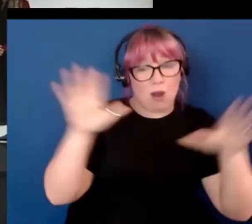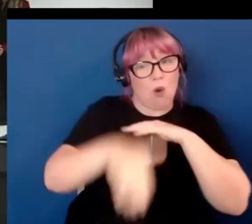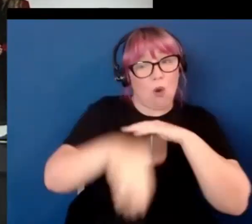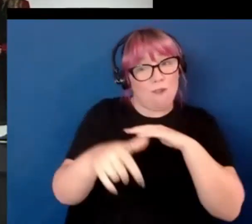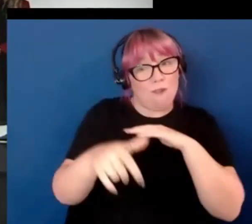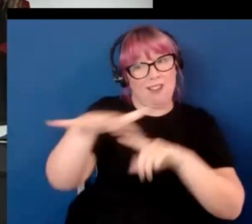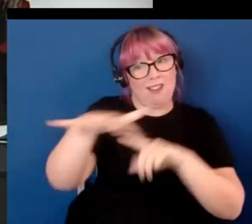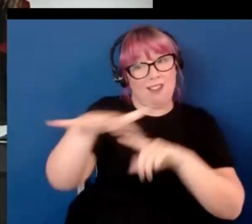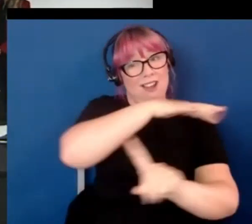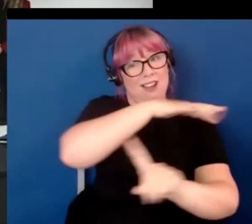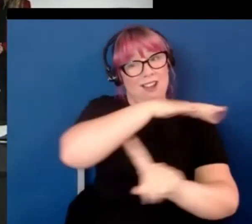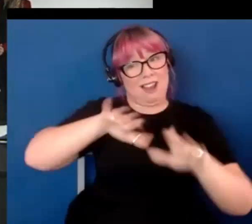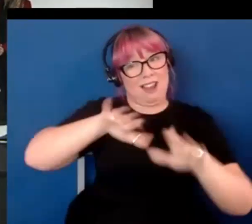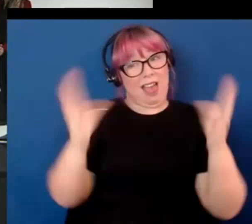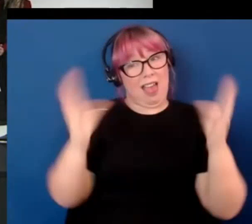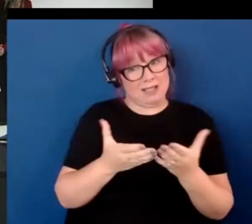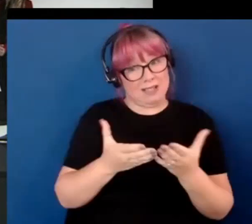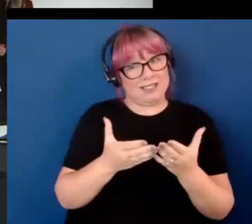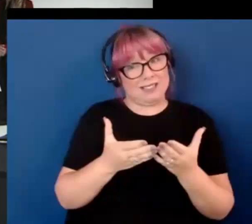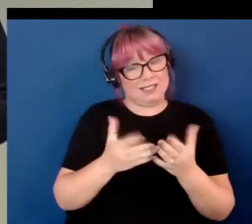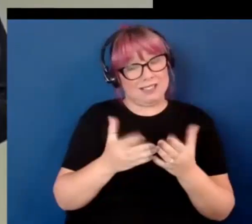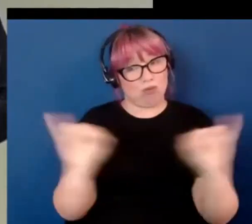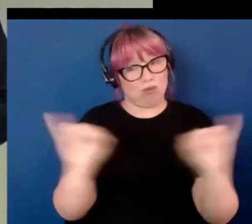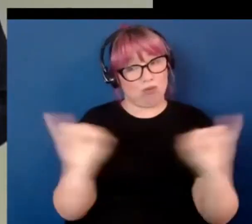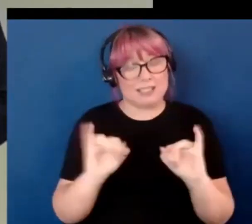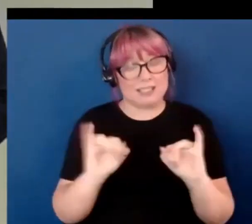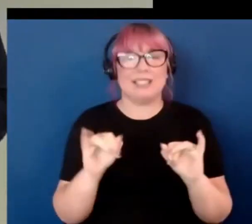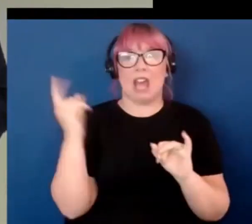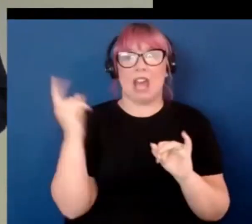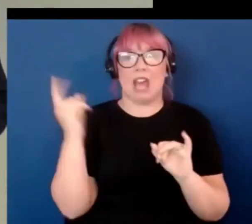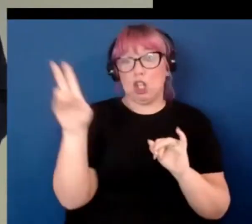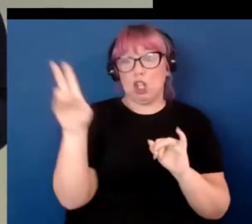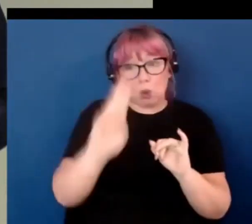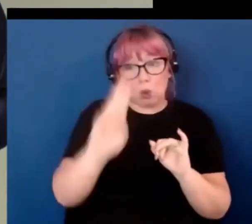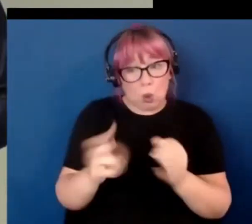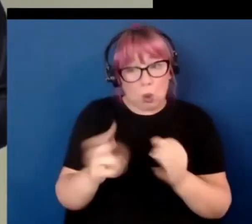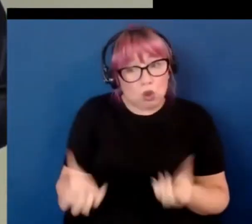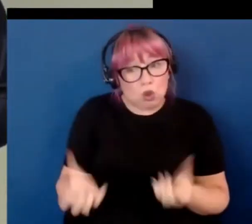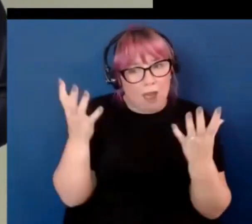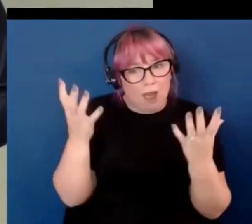Today's social movements, like the school strikers, need the Green Party to be